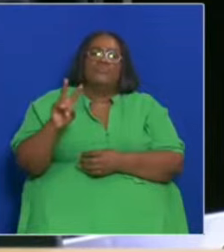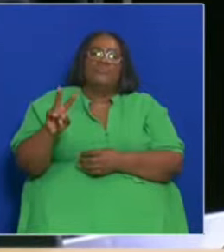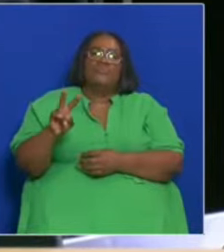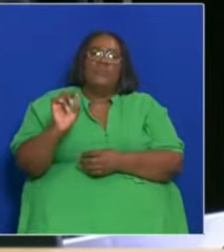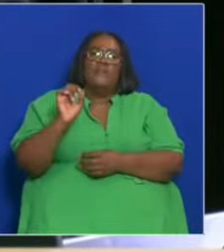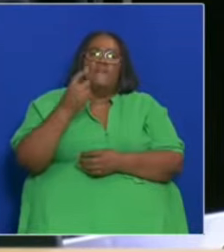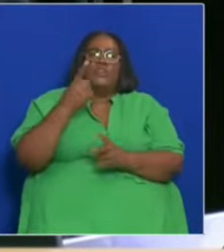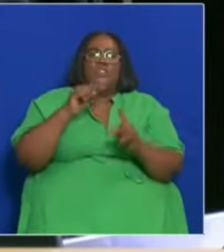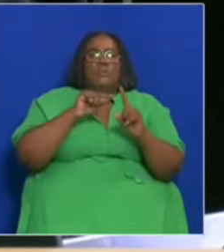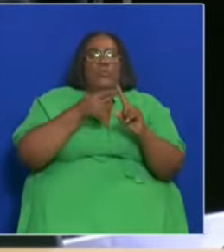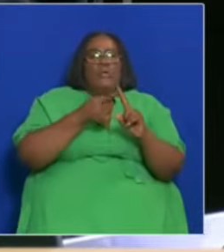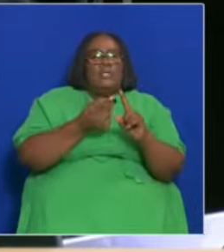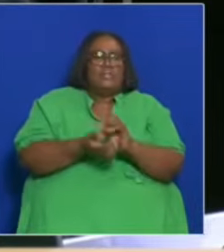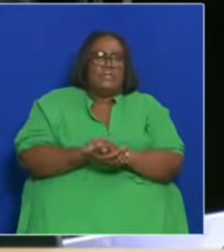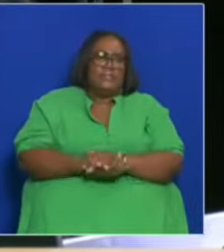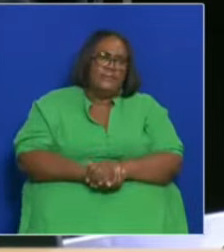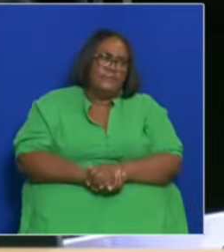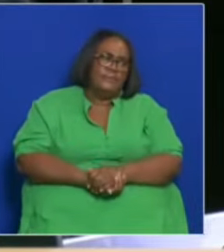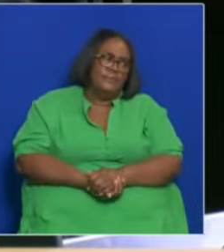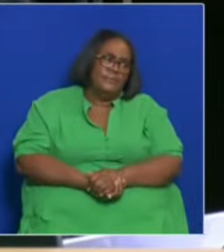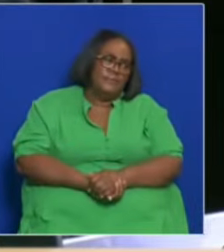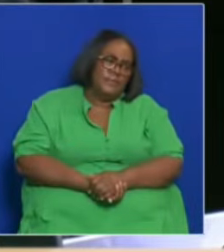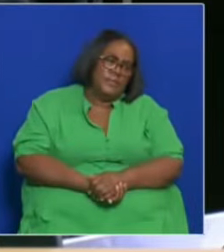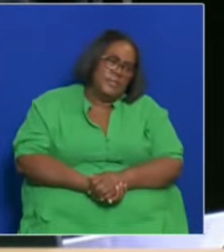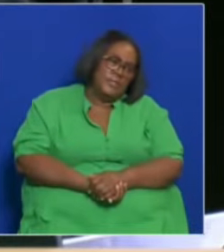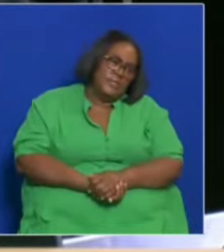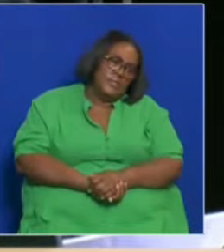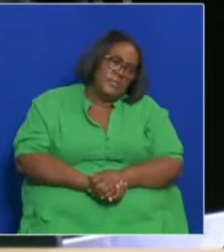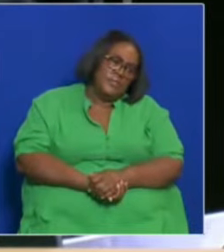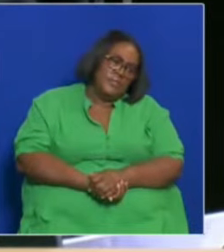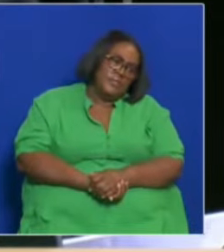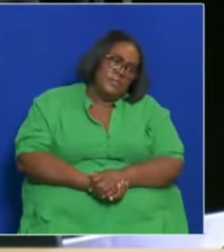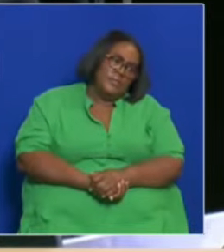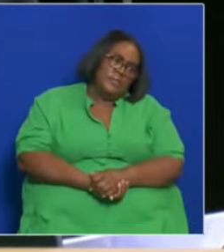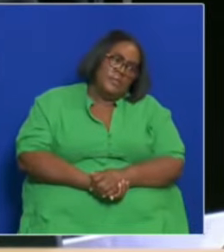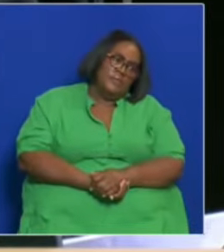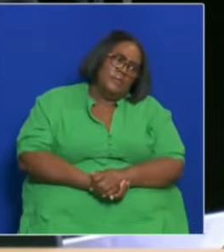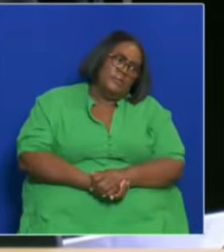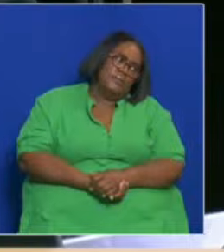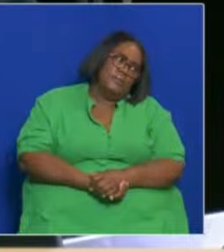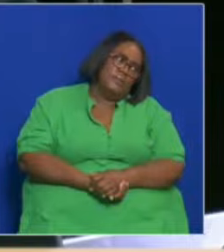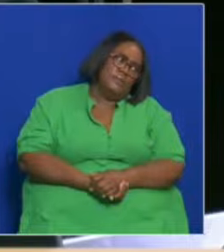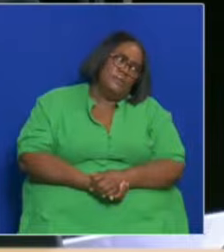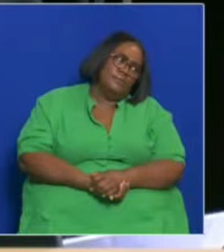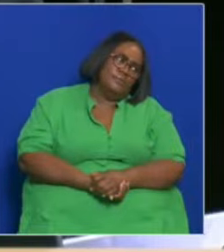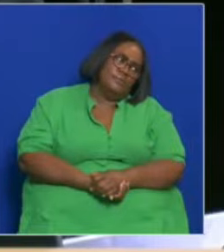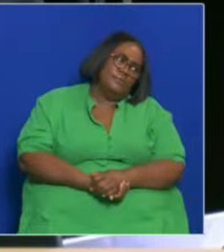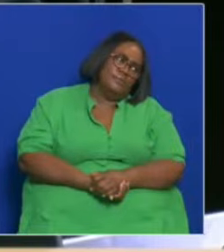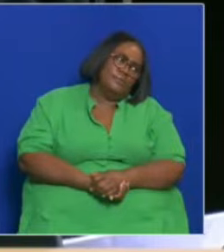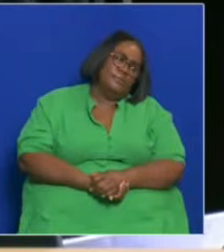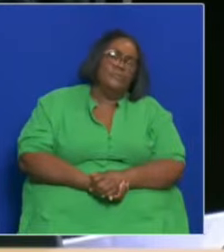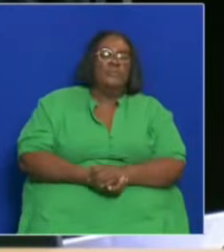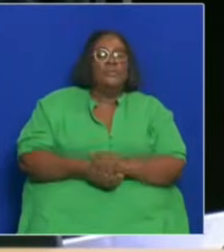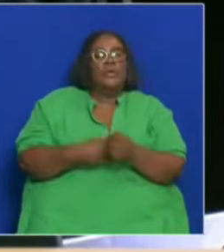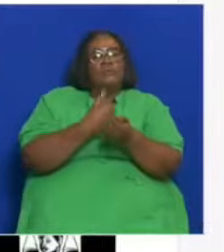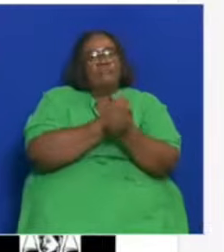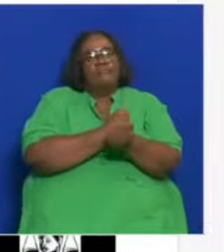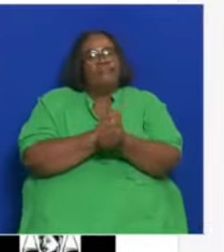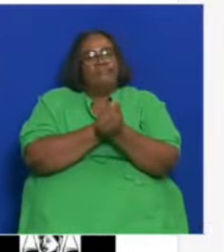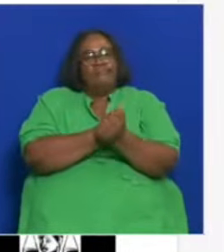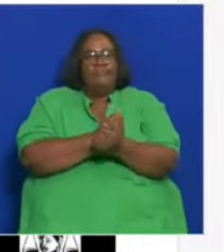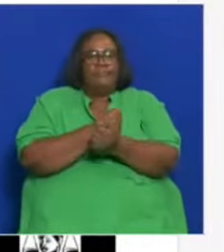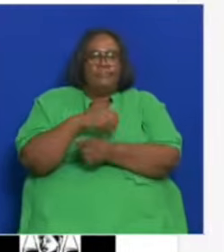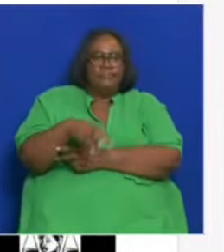page, the procurement of a forklift. And indeed, that accords